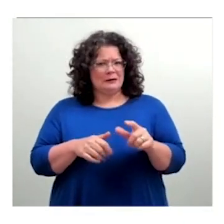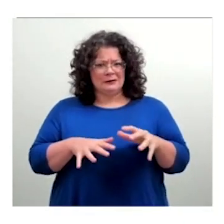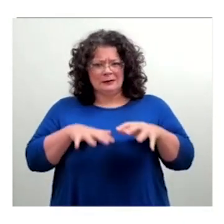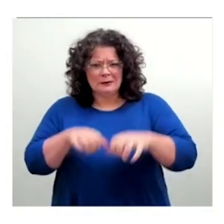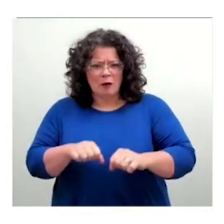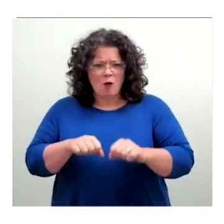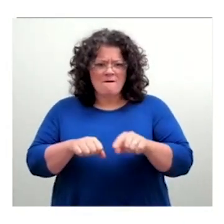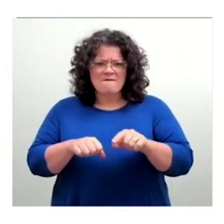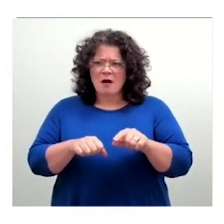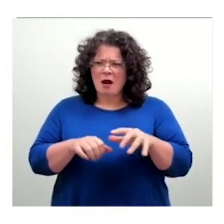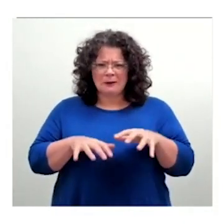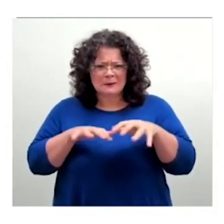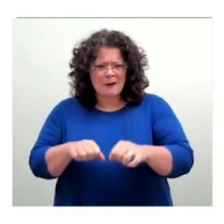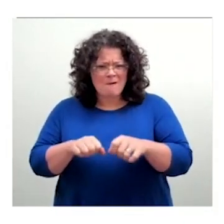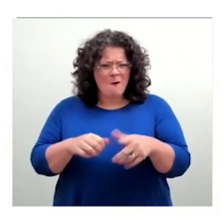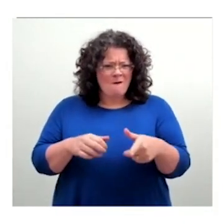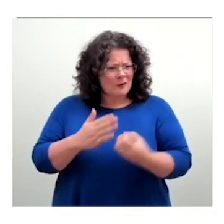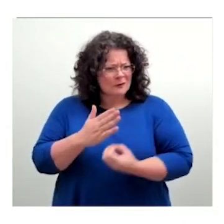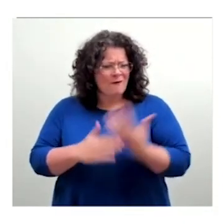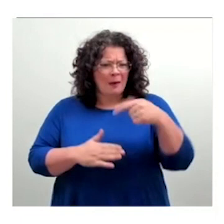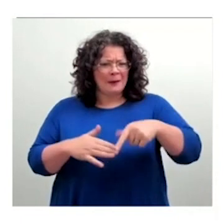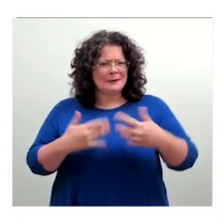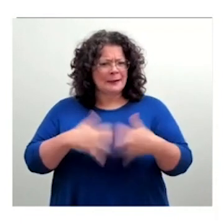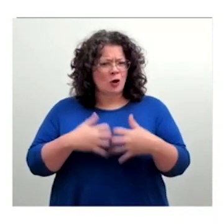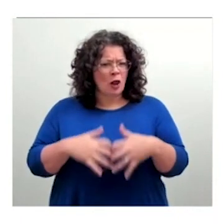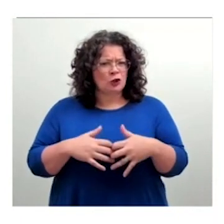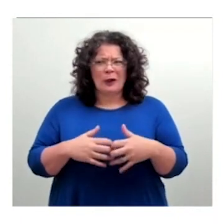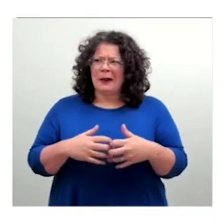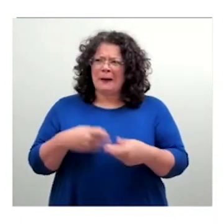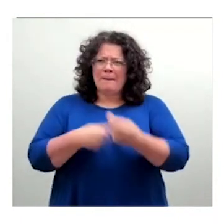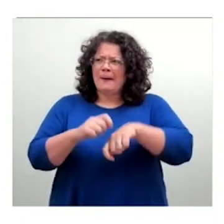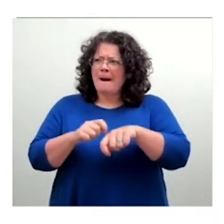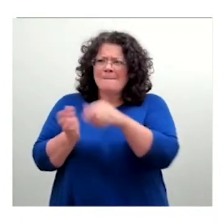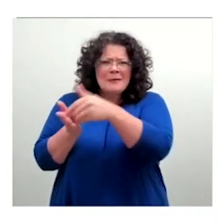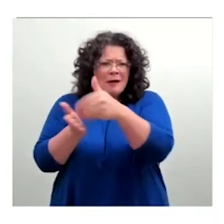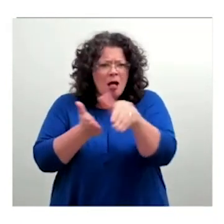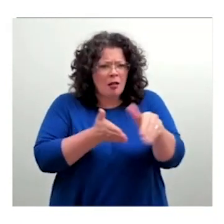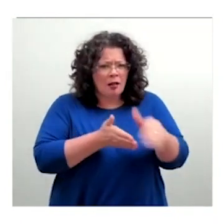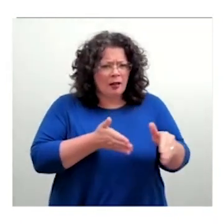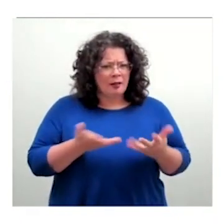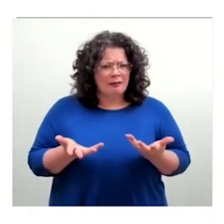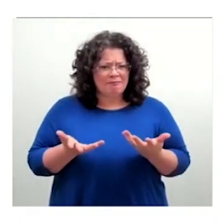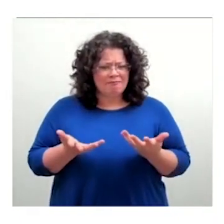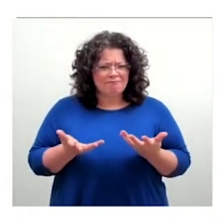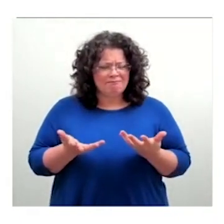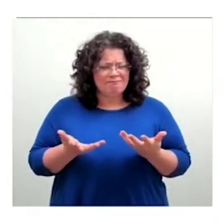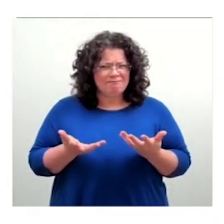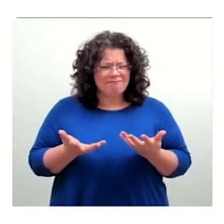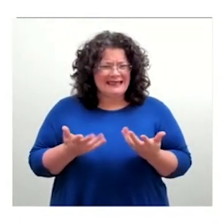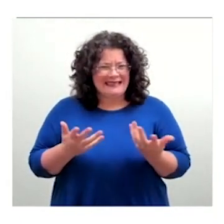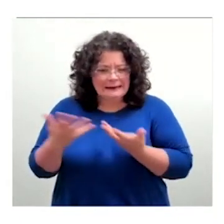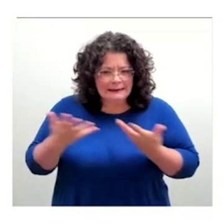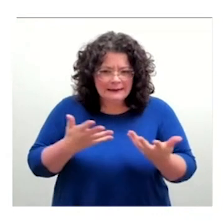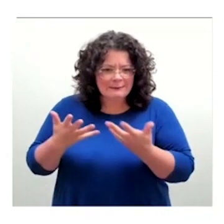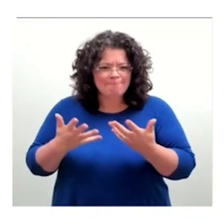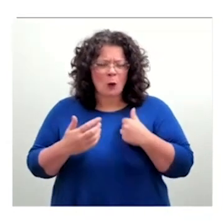one-off perspective. We actually want to create something that is really useful for people with sight loss and that actually will make a difference to their lives. So we really had to look at how we were best